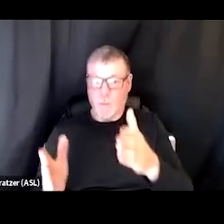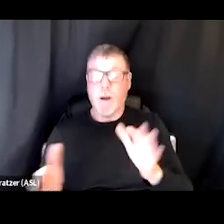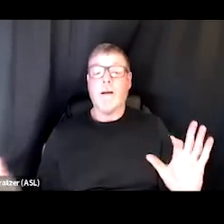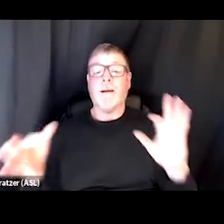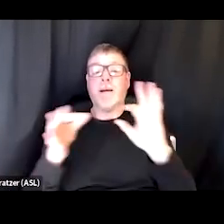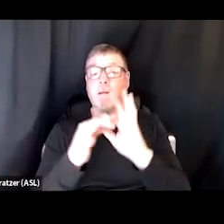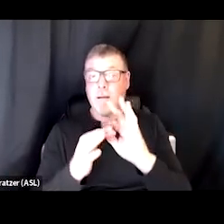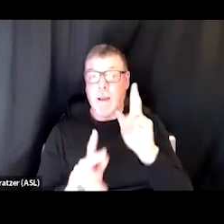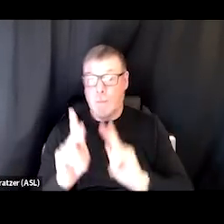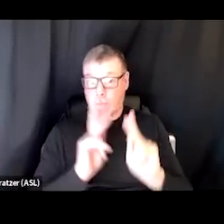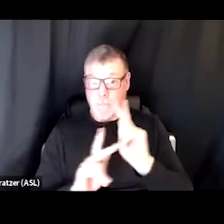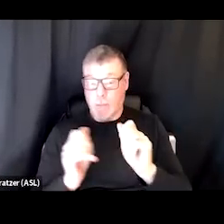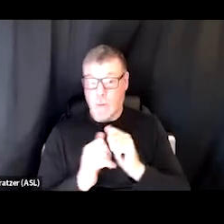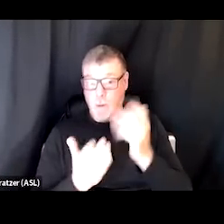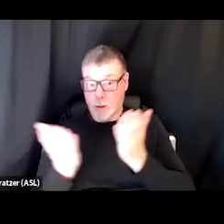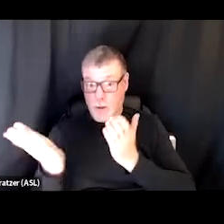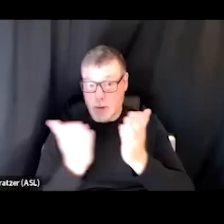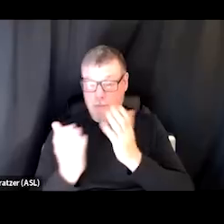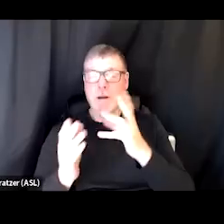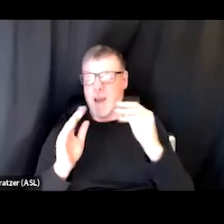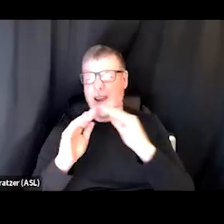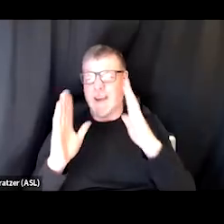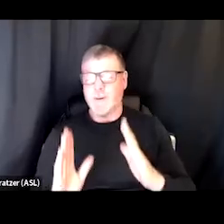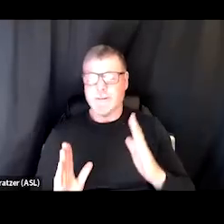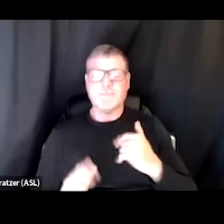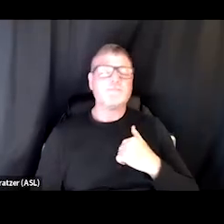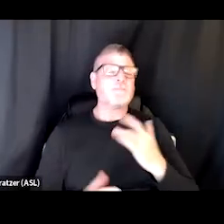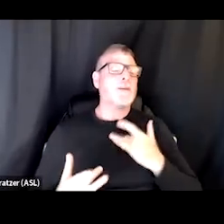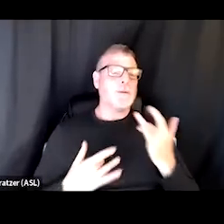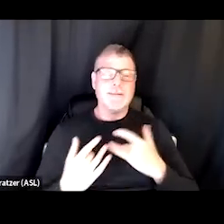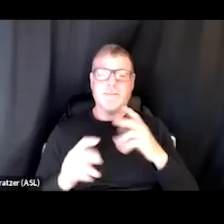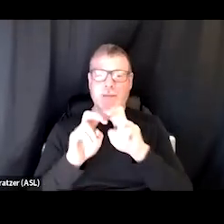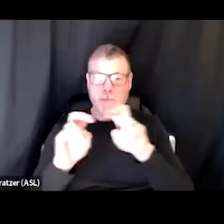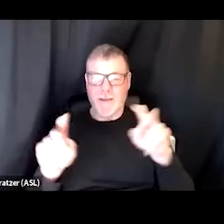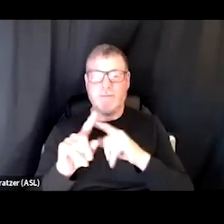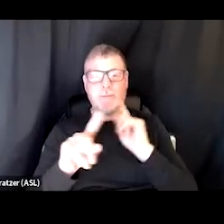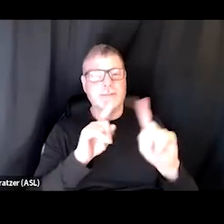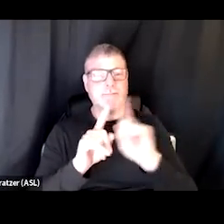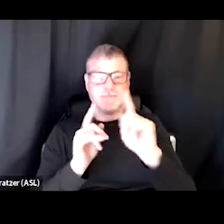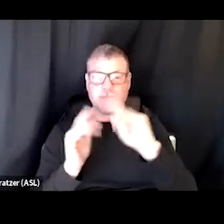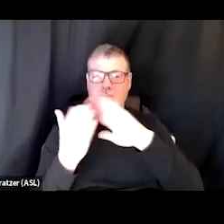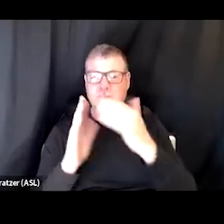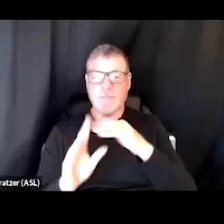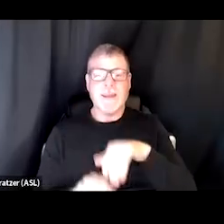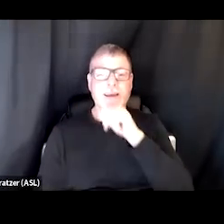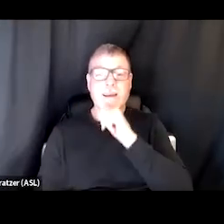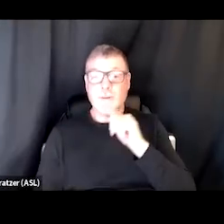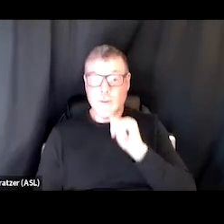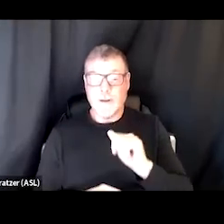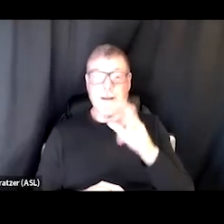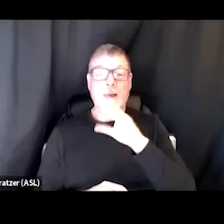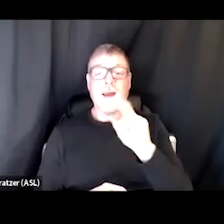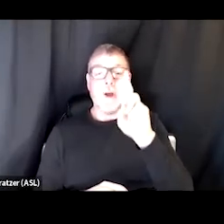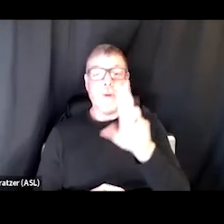and with housing. So I'm excited. We have a great panel from Circle the City in Arizona and from